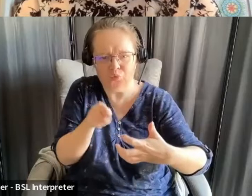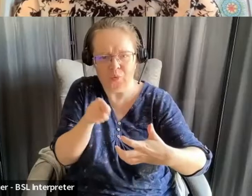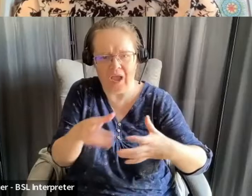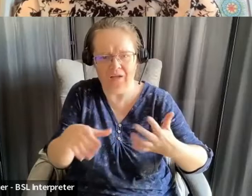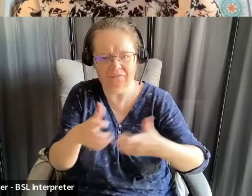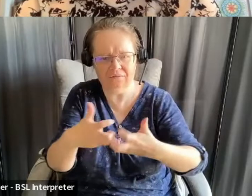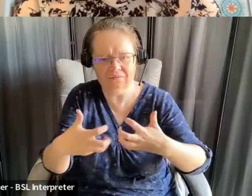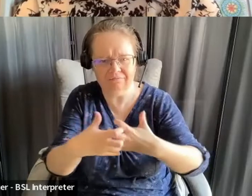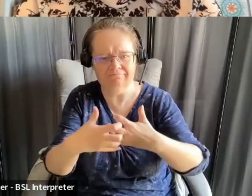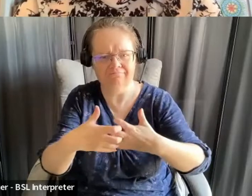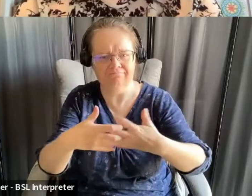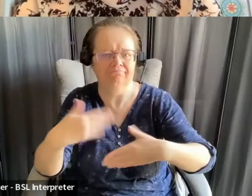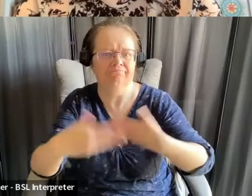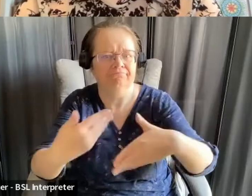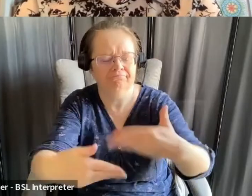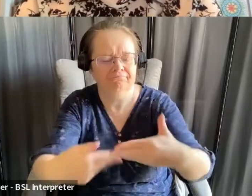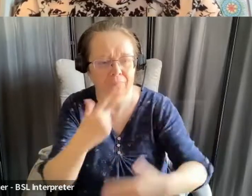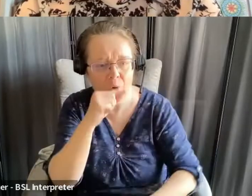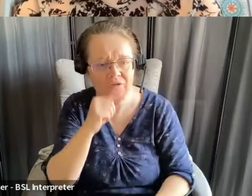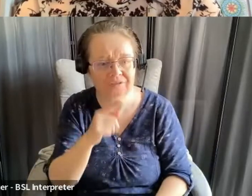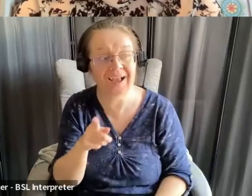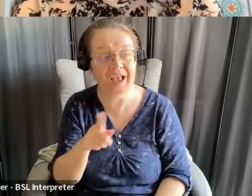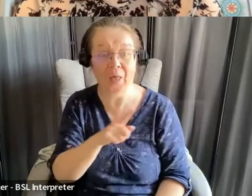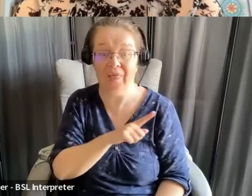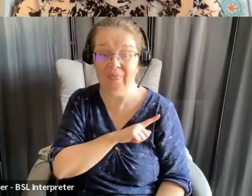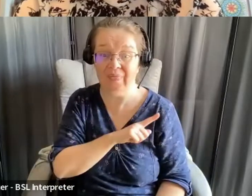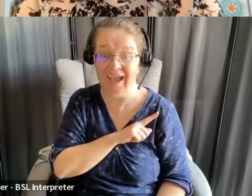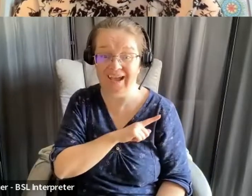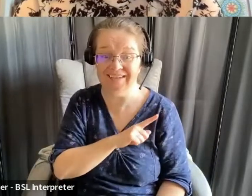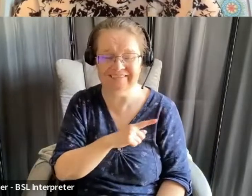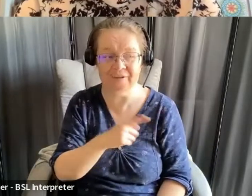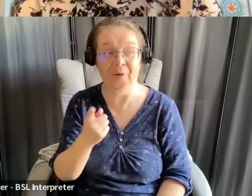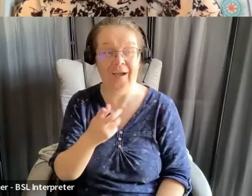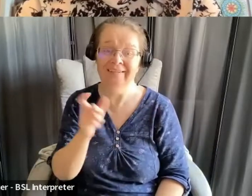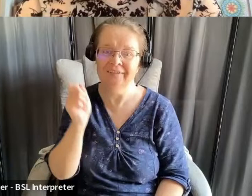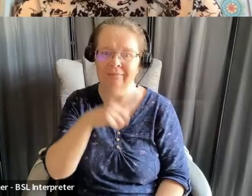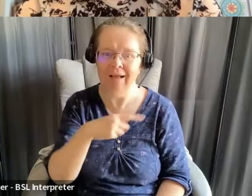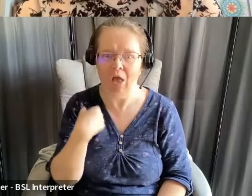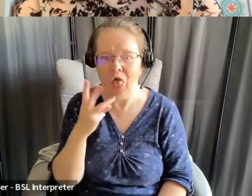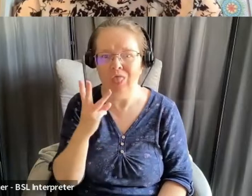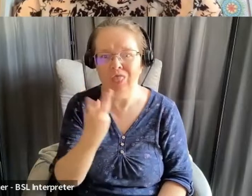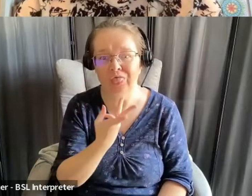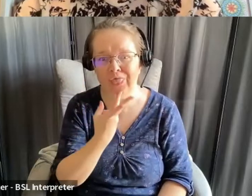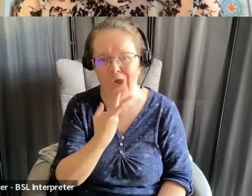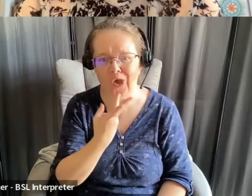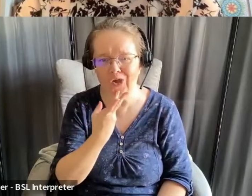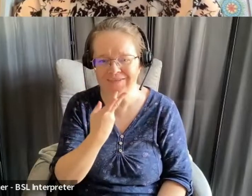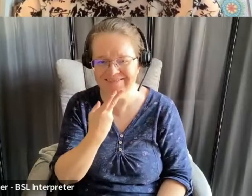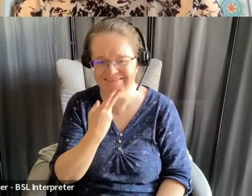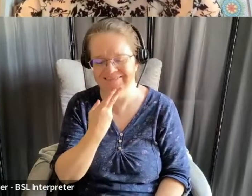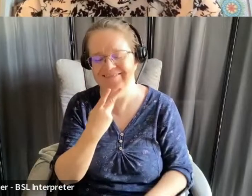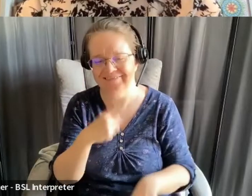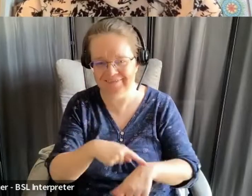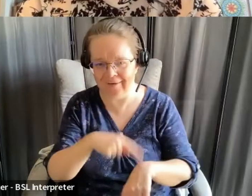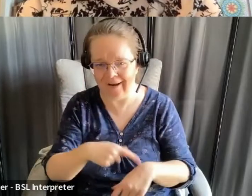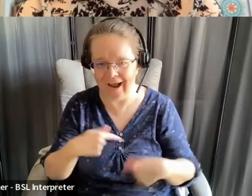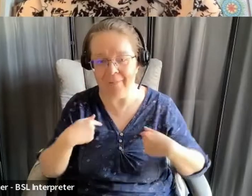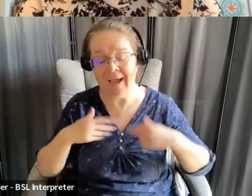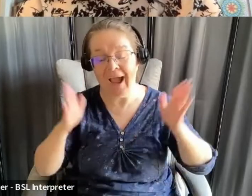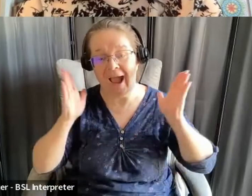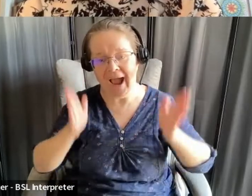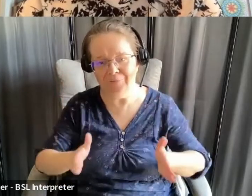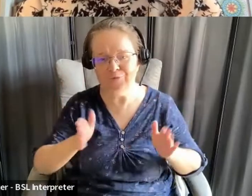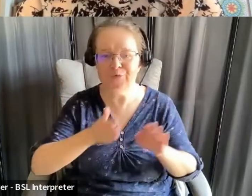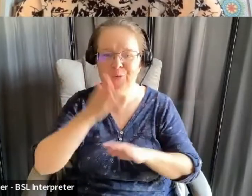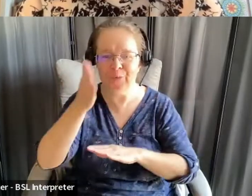That's why, bizarrely, for the third time, I'm going to undertake yet more training and do a master's in legal